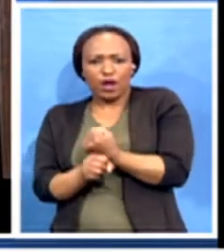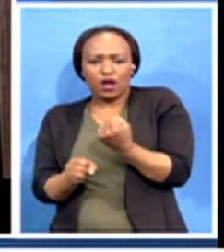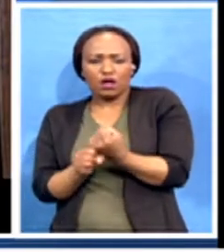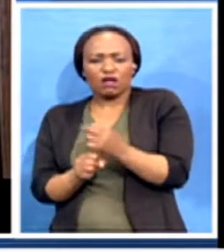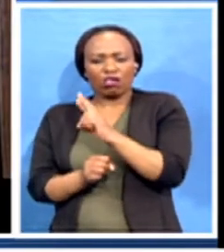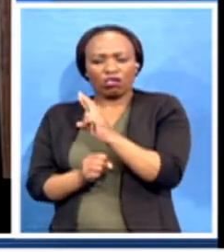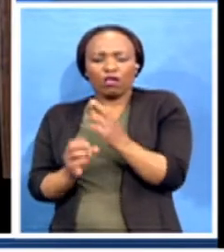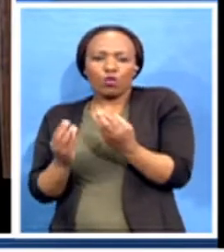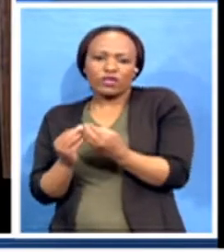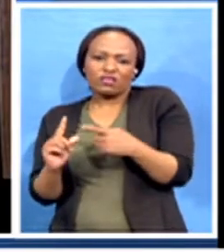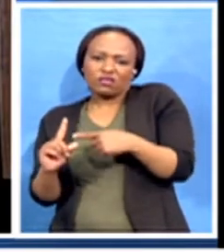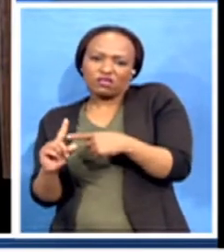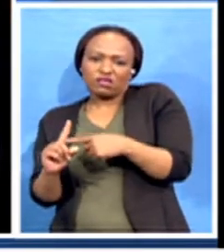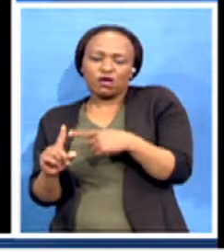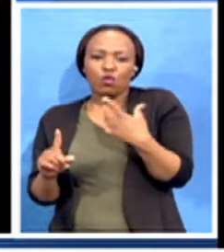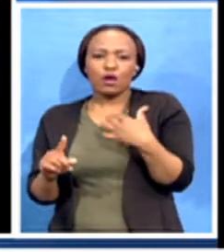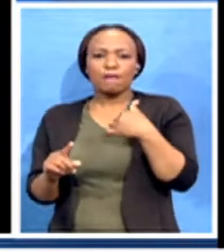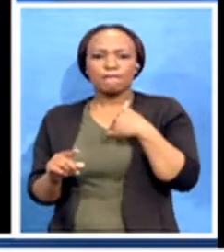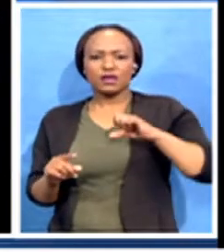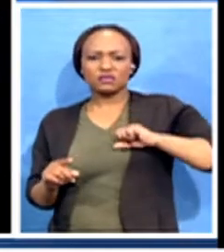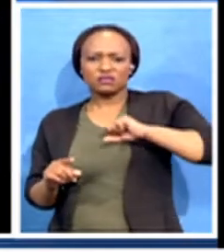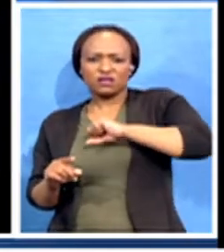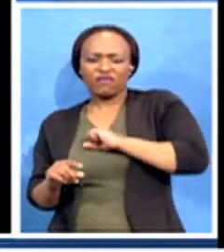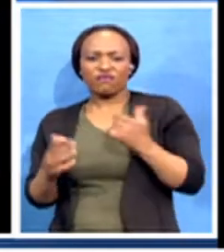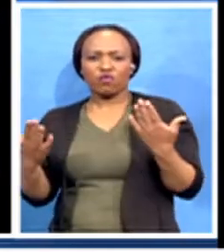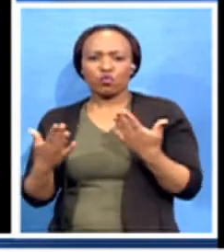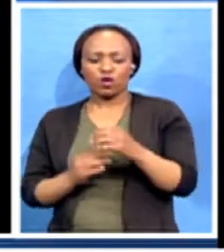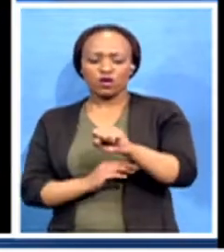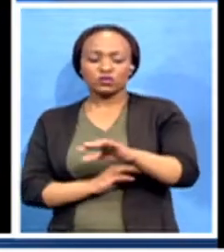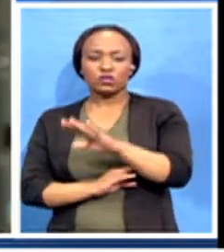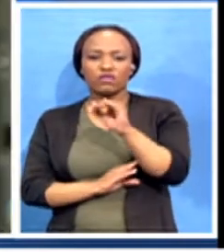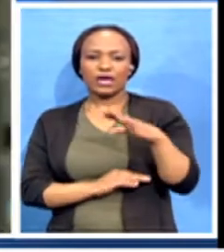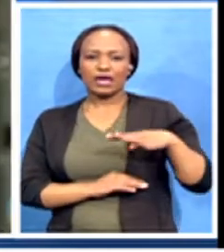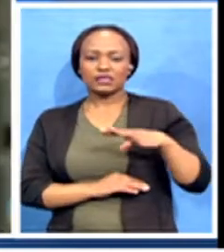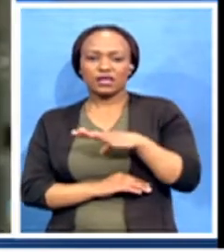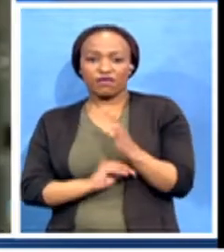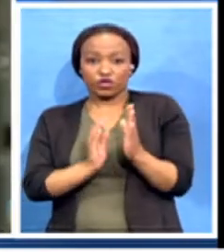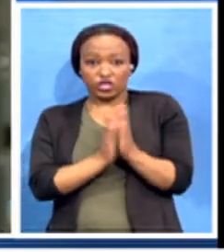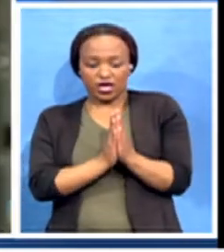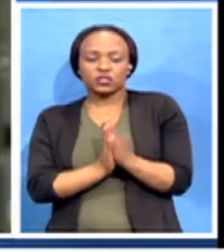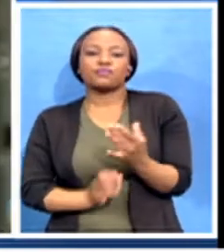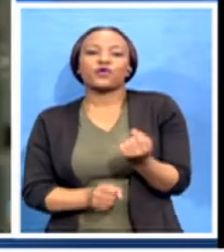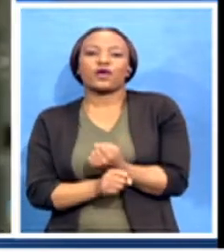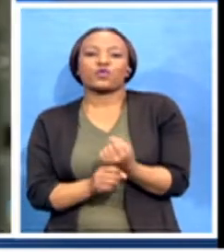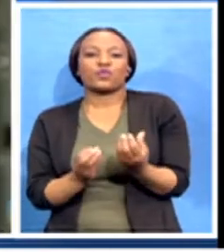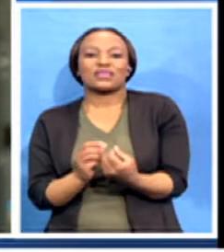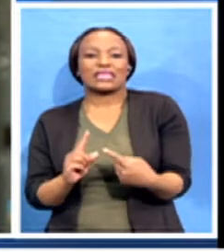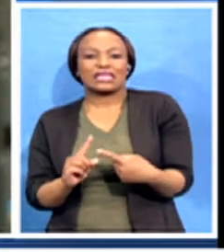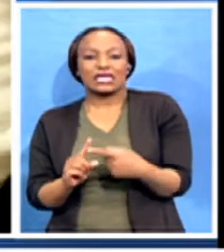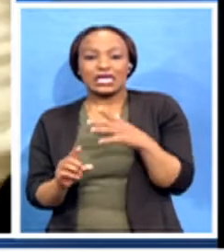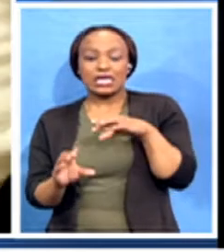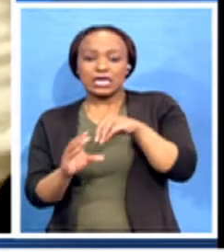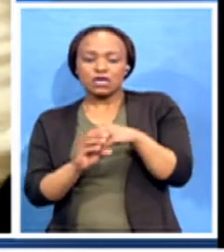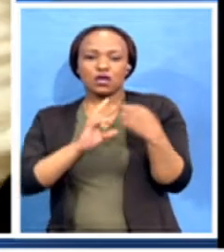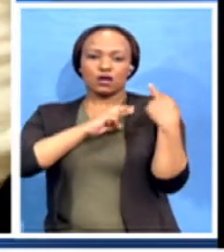with him when I was on the staff of the South African Council of Churches. And he was in charge